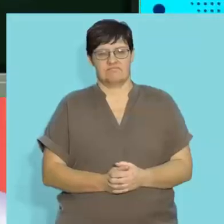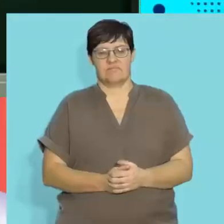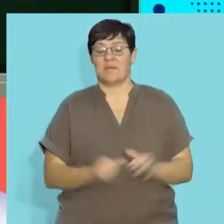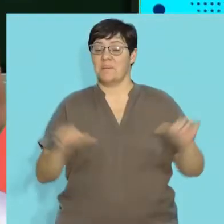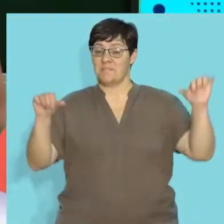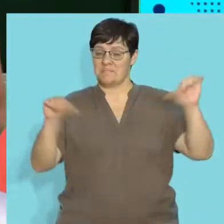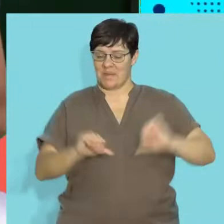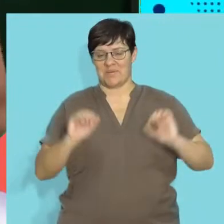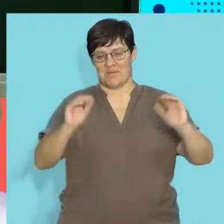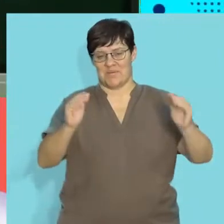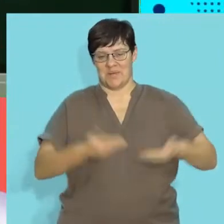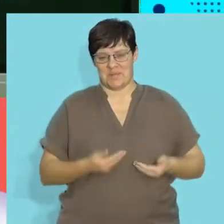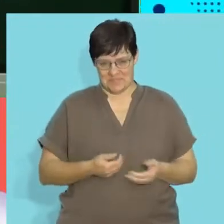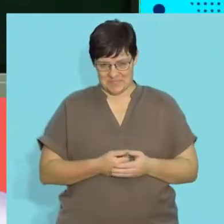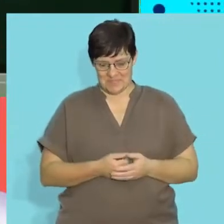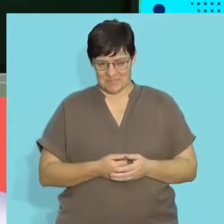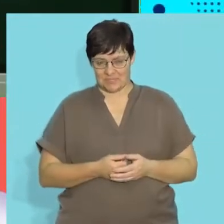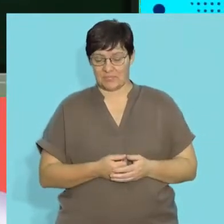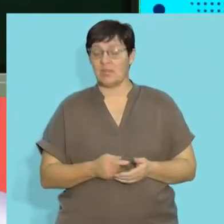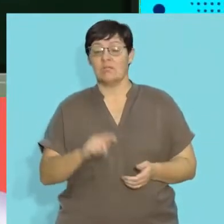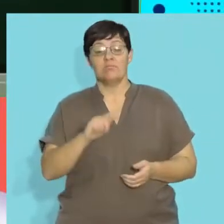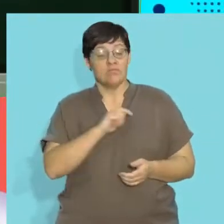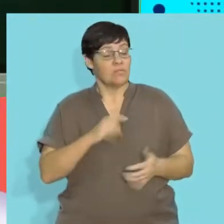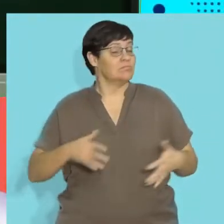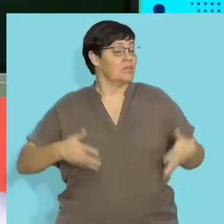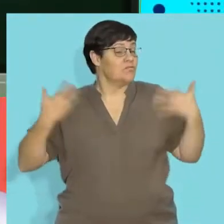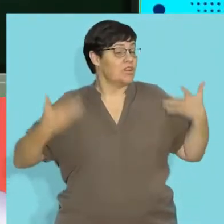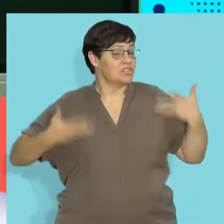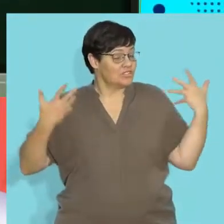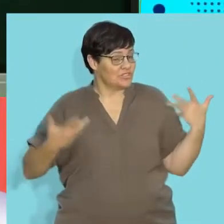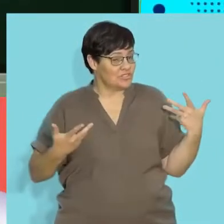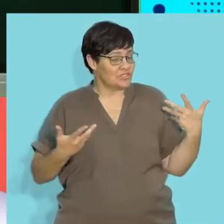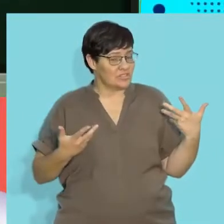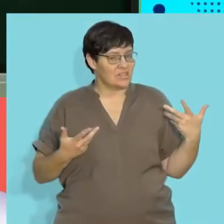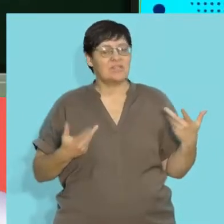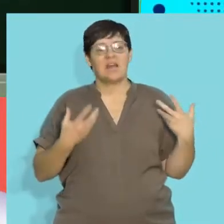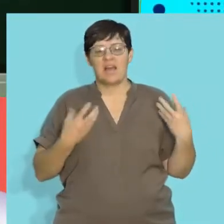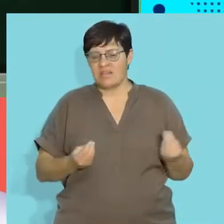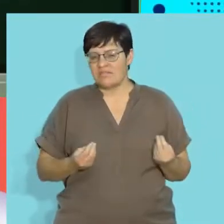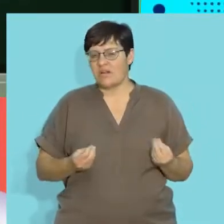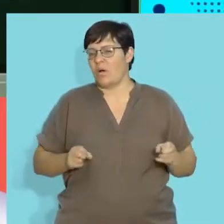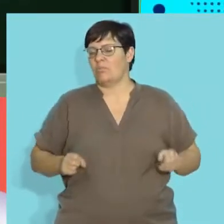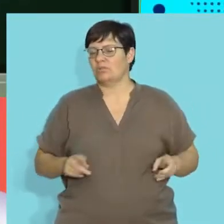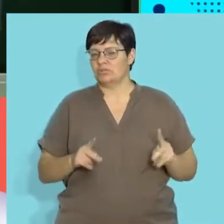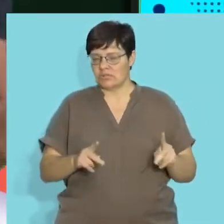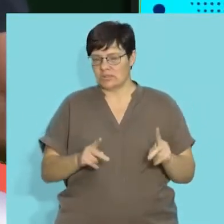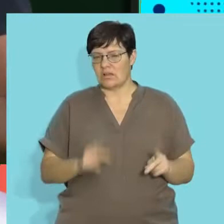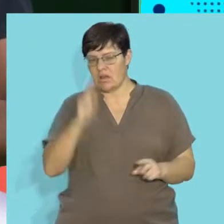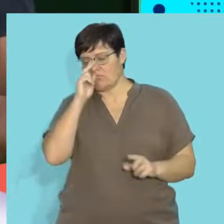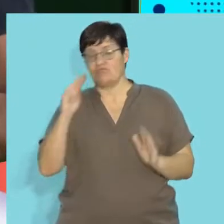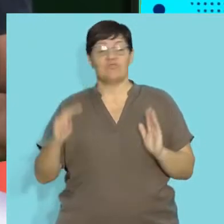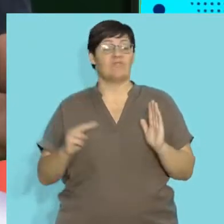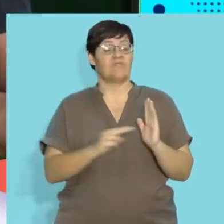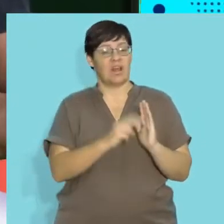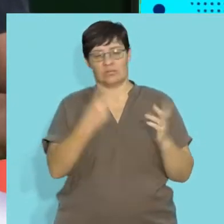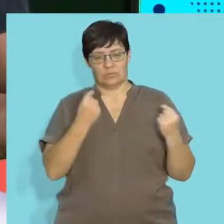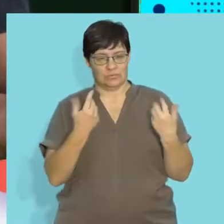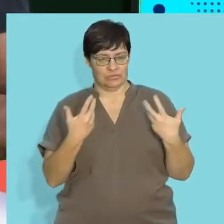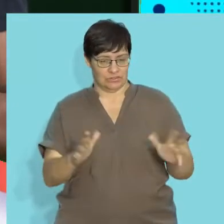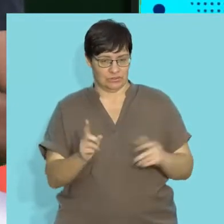Welcome back, guys, from the ad break. Trust that you're feeling refreshed and that you've kind of had some opportunity to reflect on what we've just